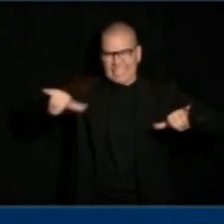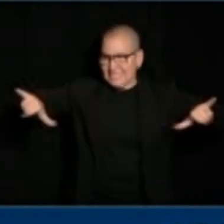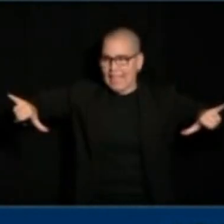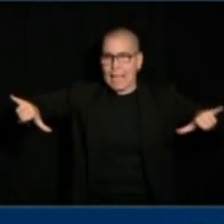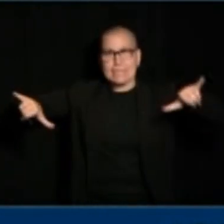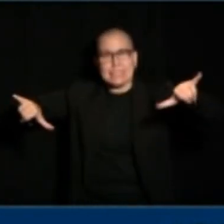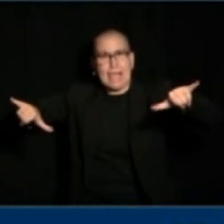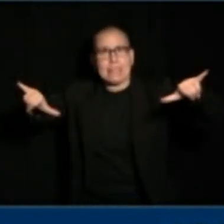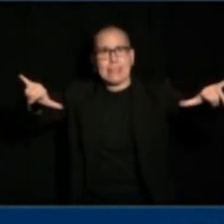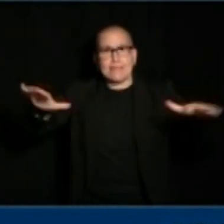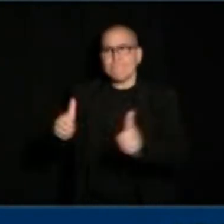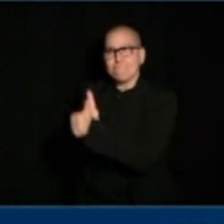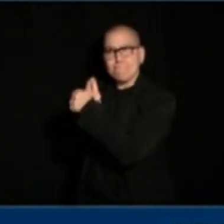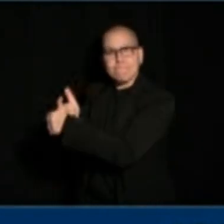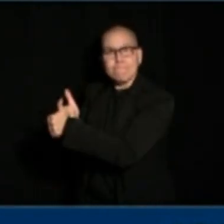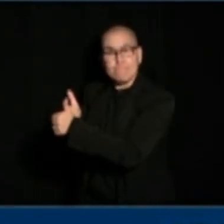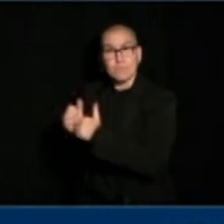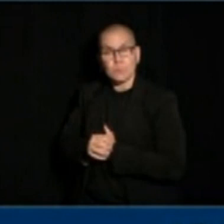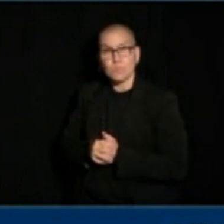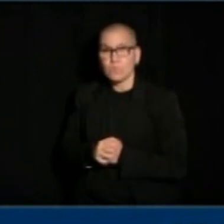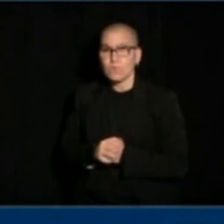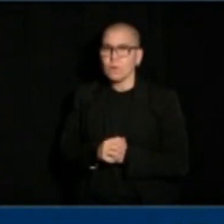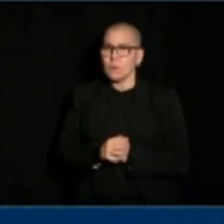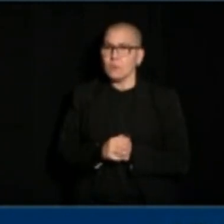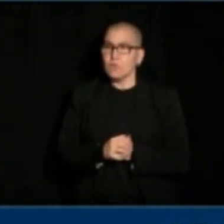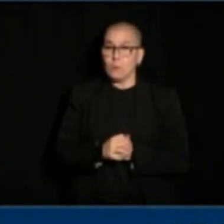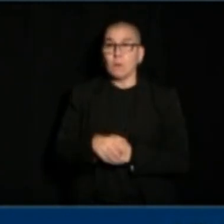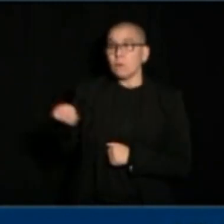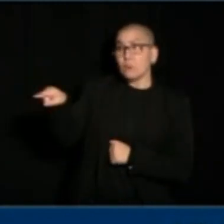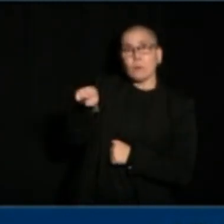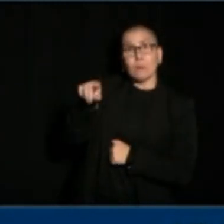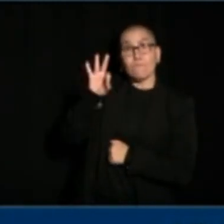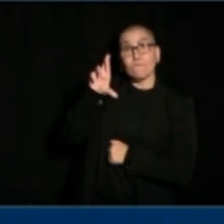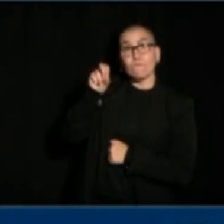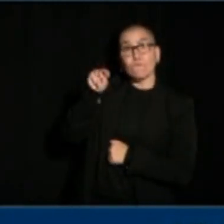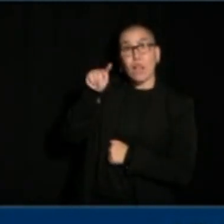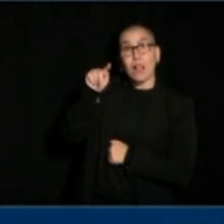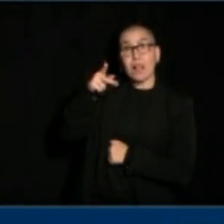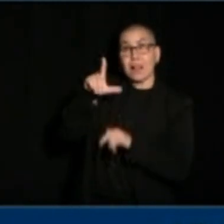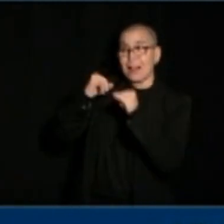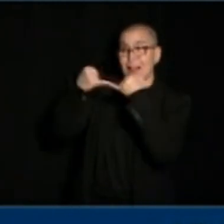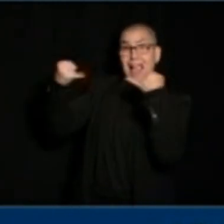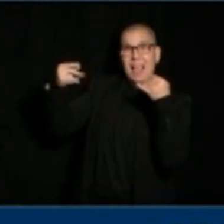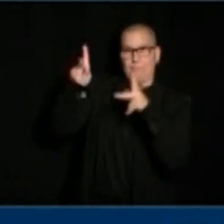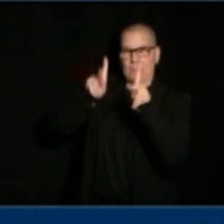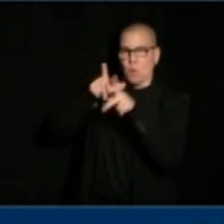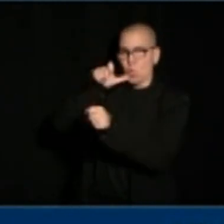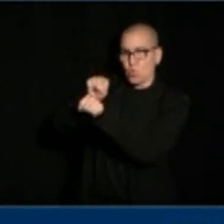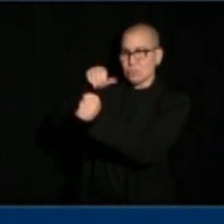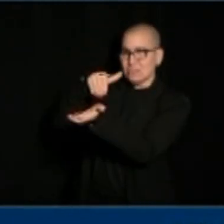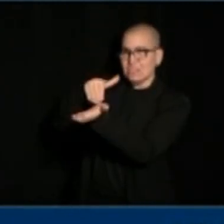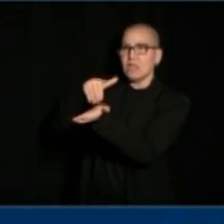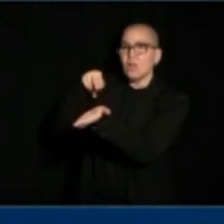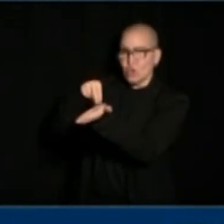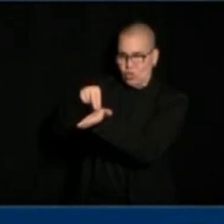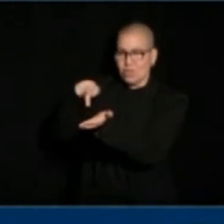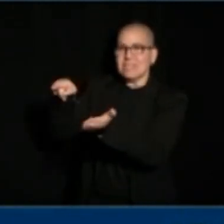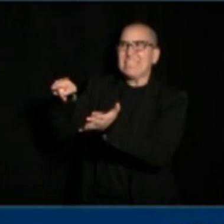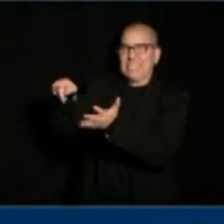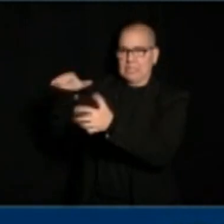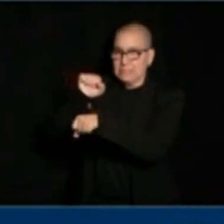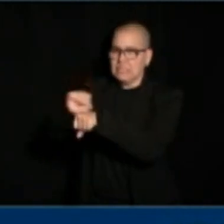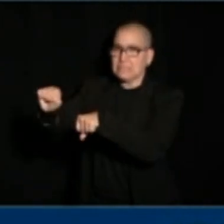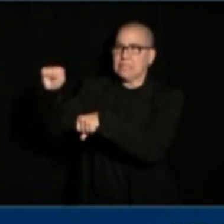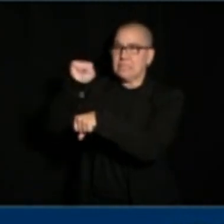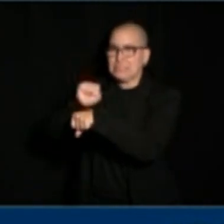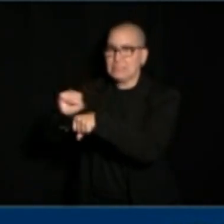do to protect them. So our frontline workers are now getting the PPE that they need. It's still a bit of a challenge, but we've gotten so much better